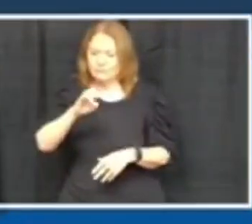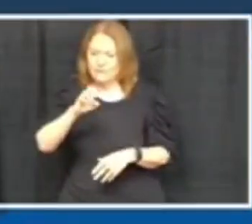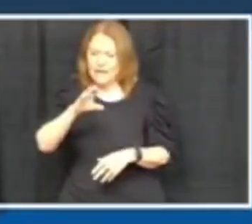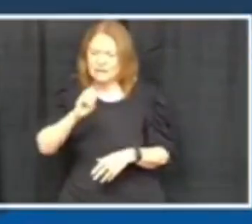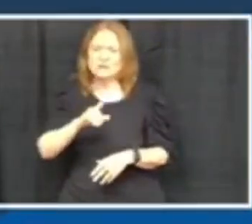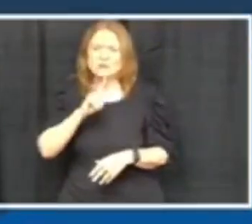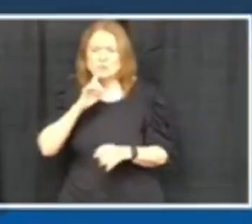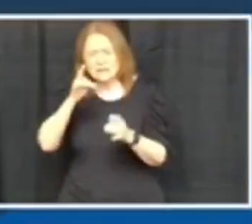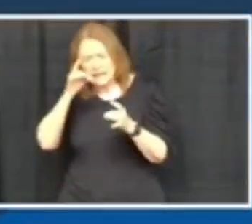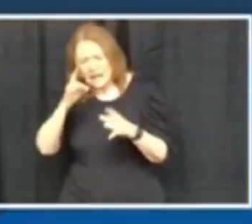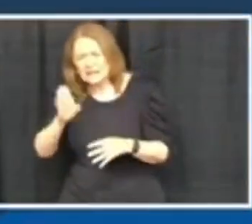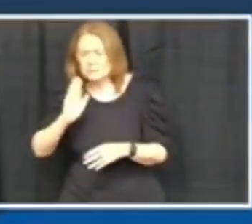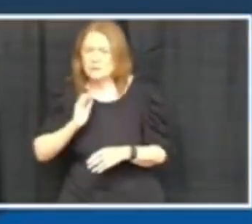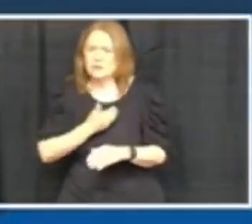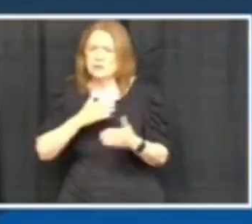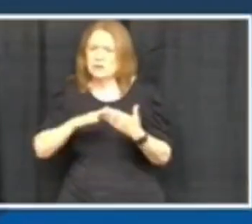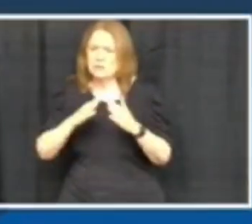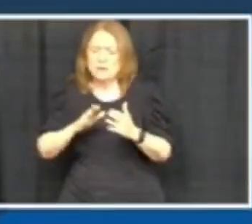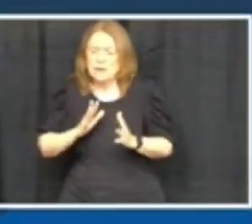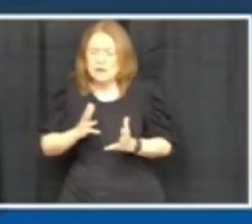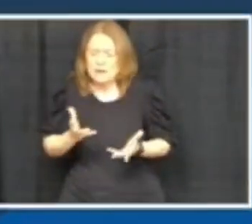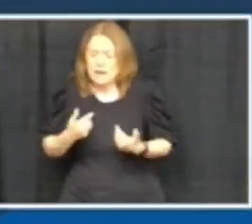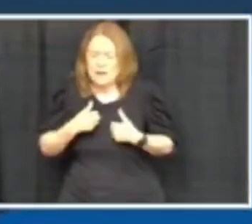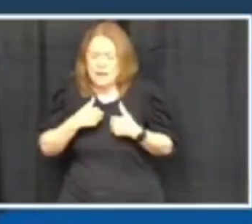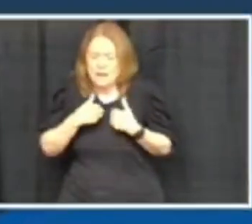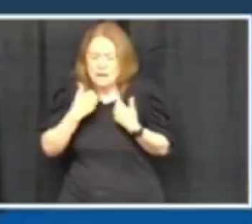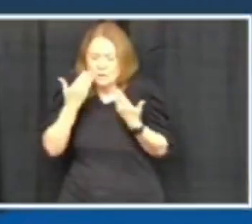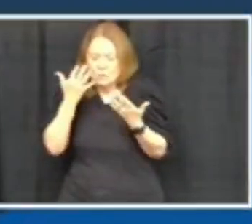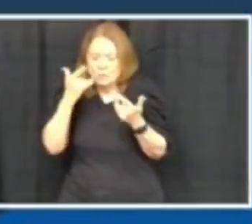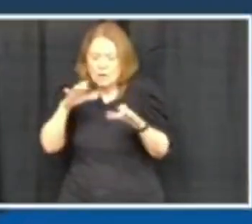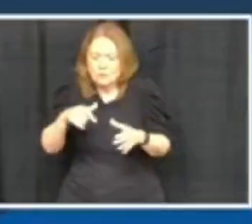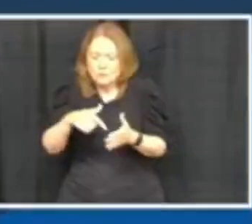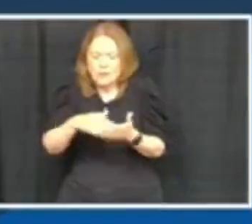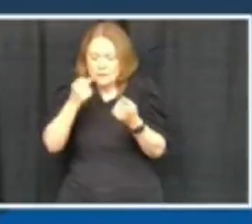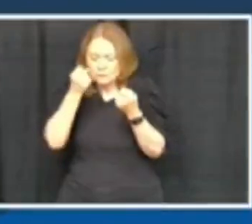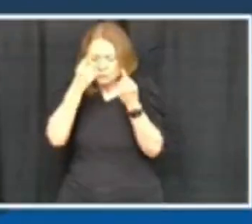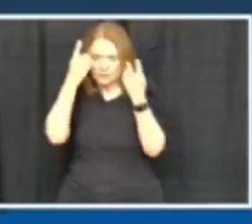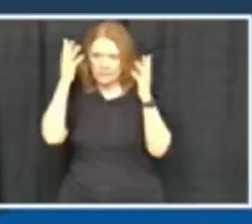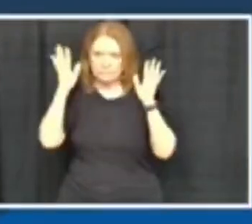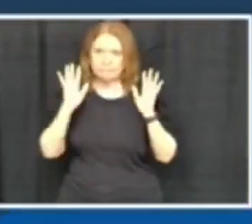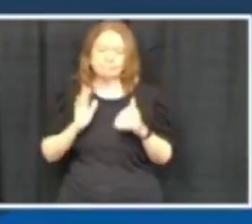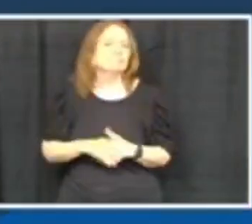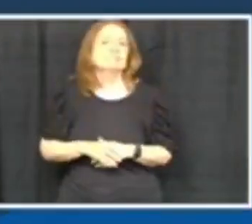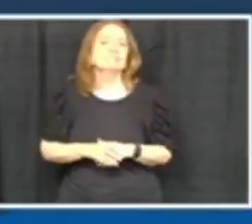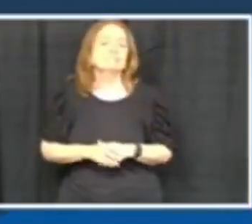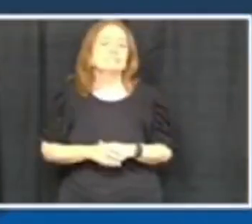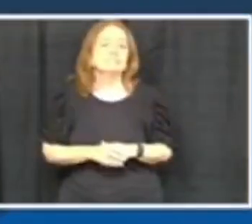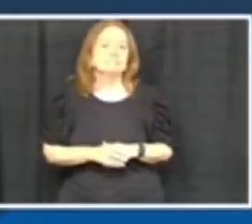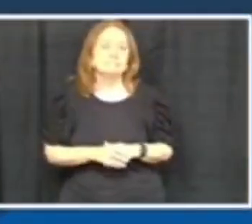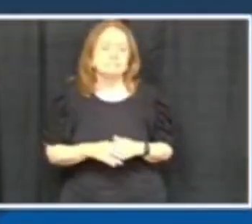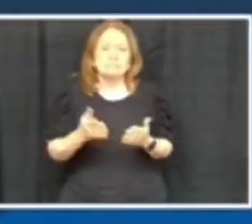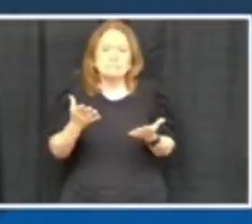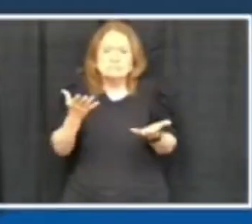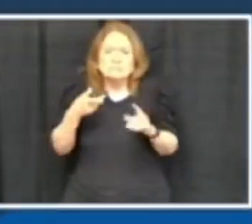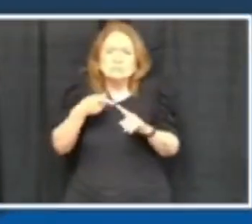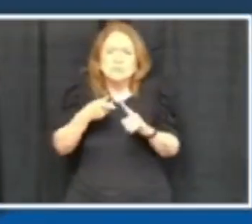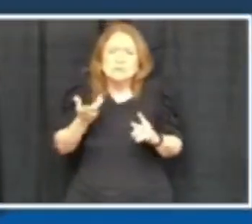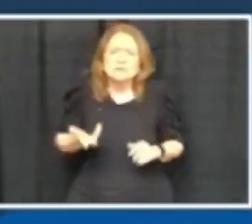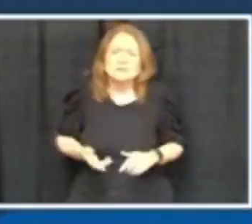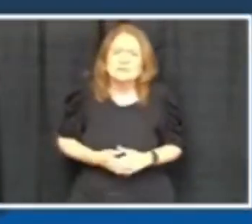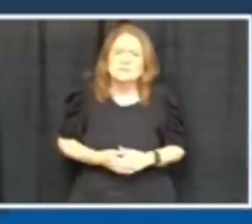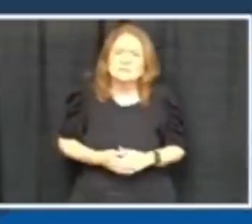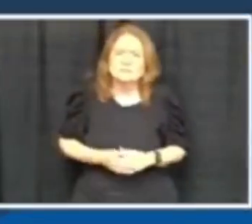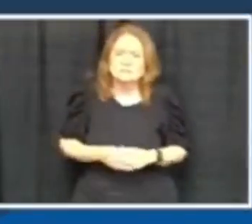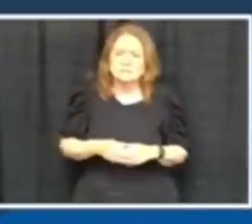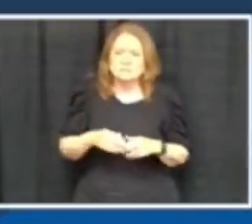hate speech at our community. I don't know why we're doing this. I don't understand. What is the point